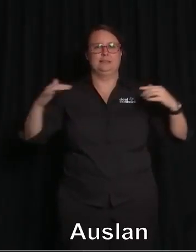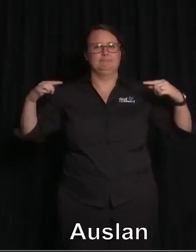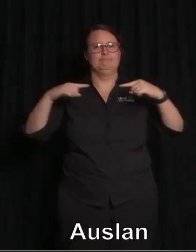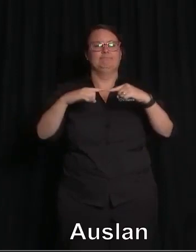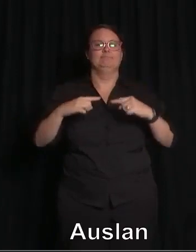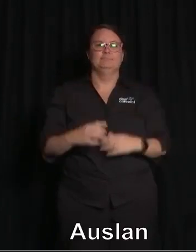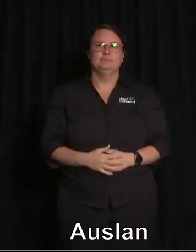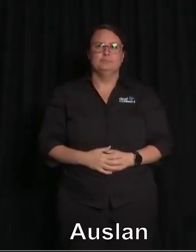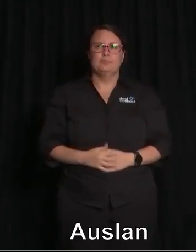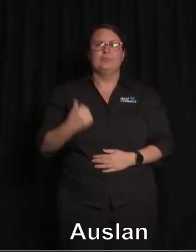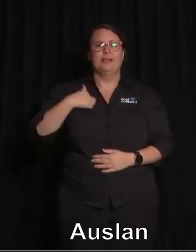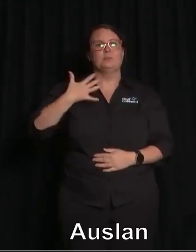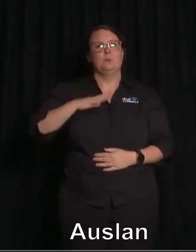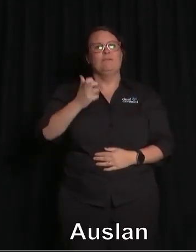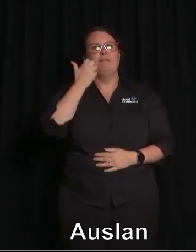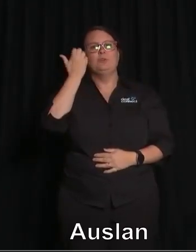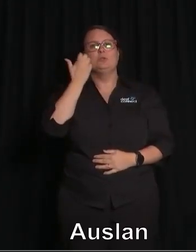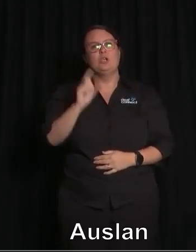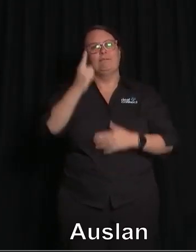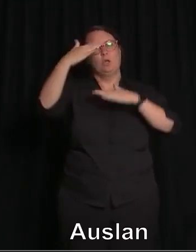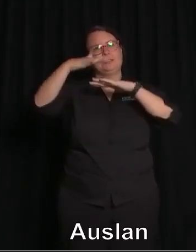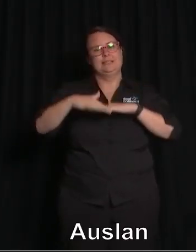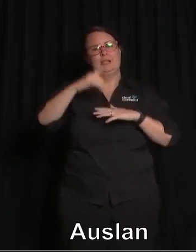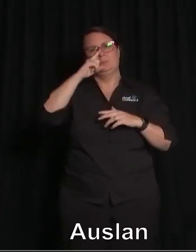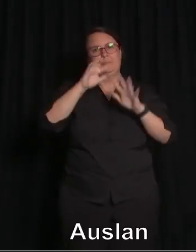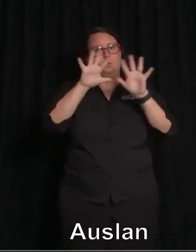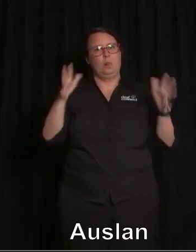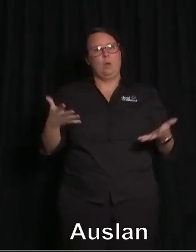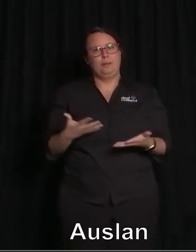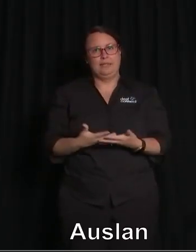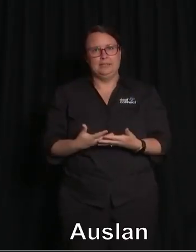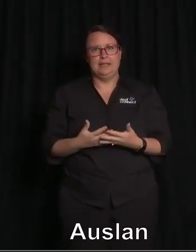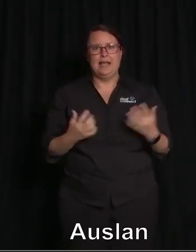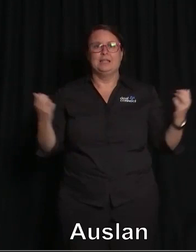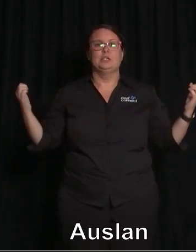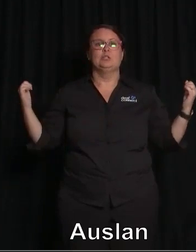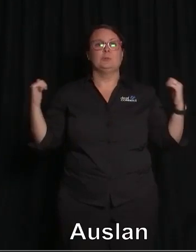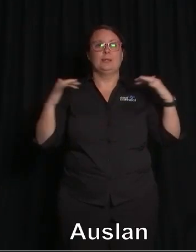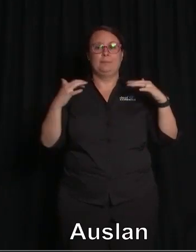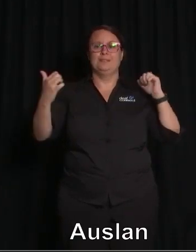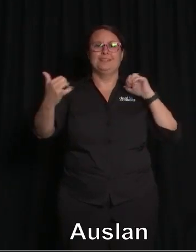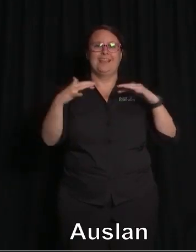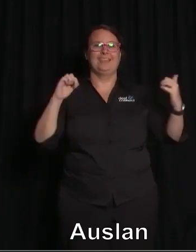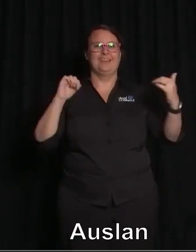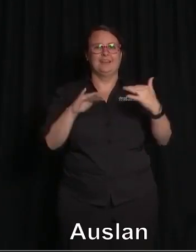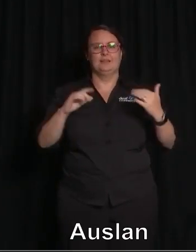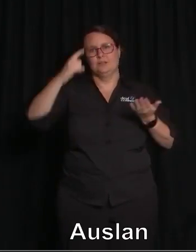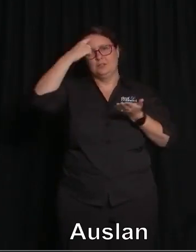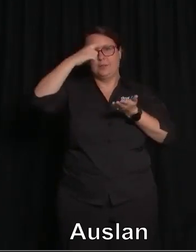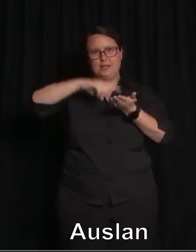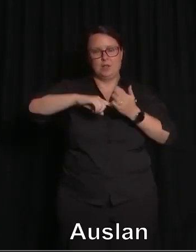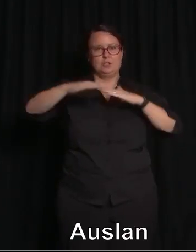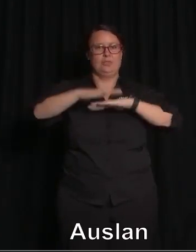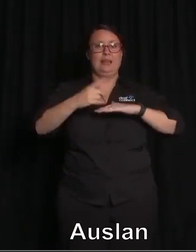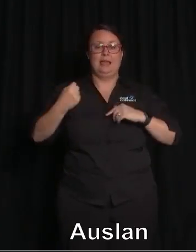do for all future World Prides for First Nations people globally, is to come together to start acknowledging the lands of which we are